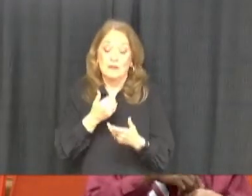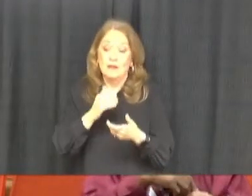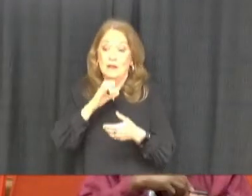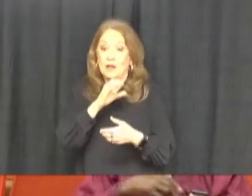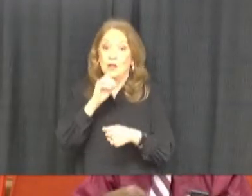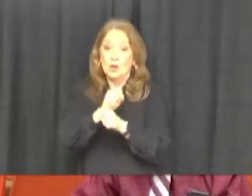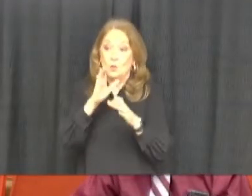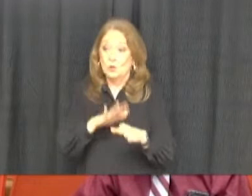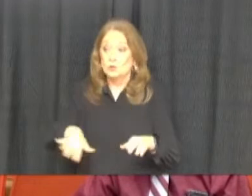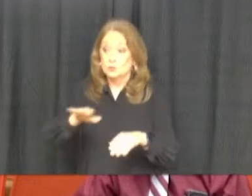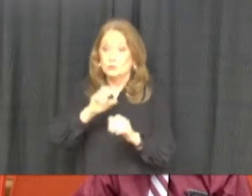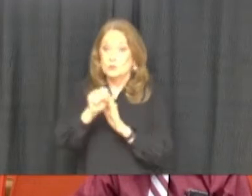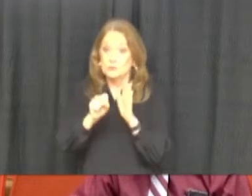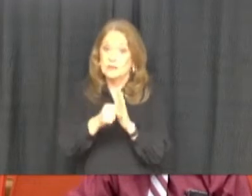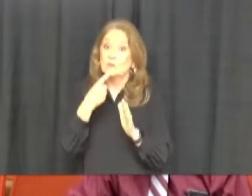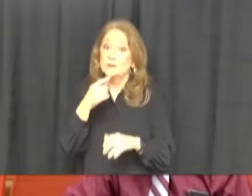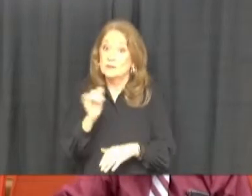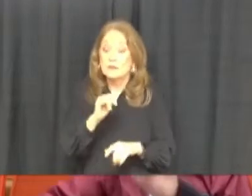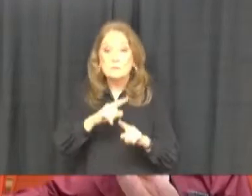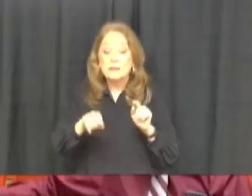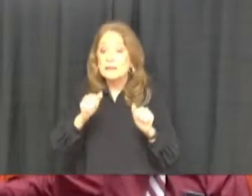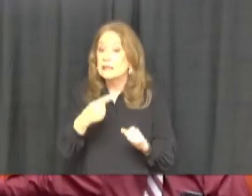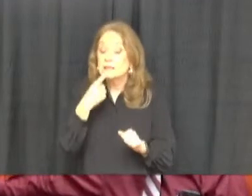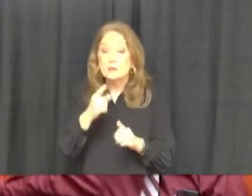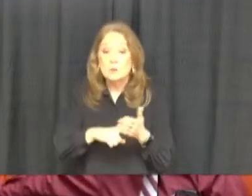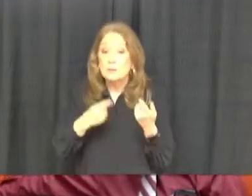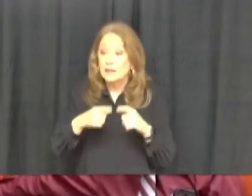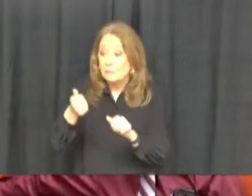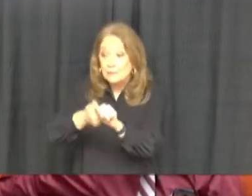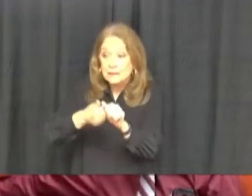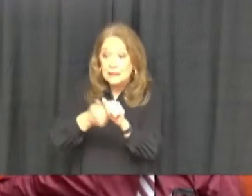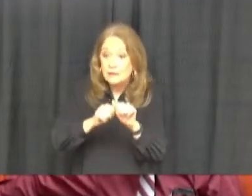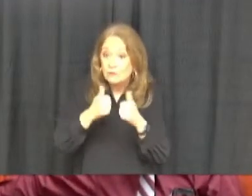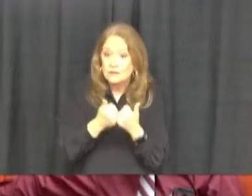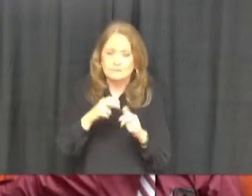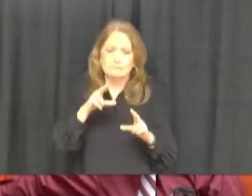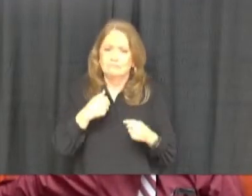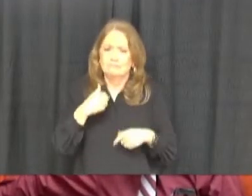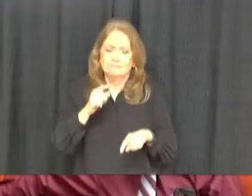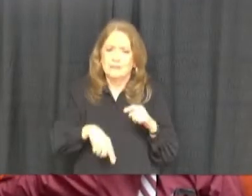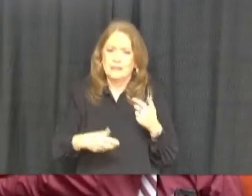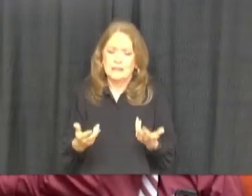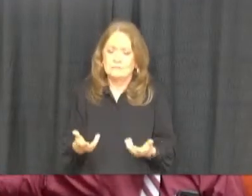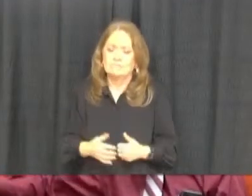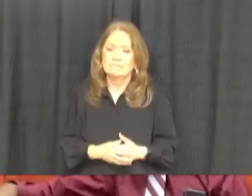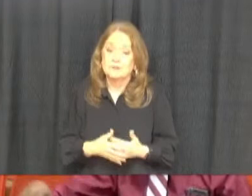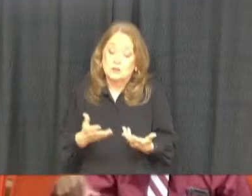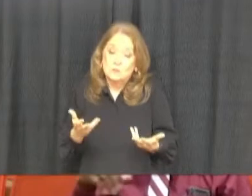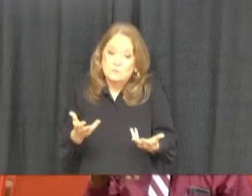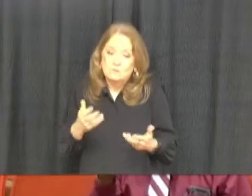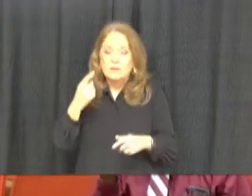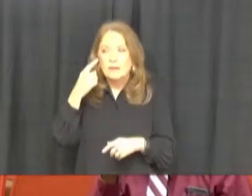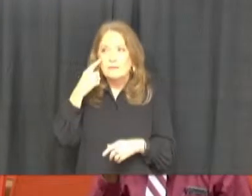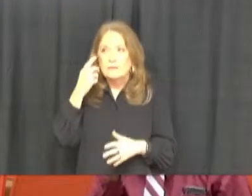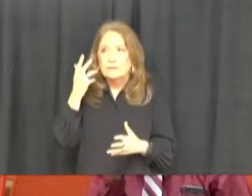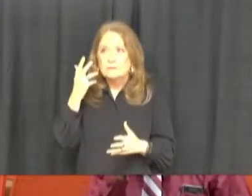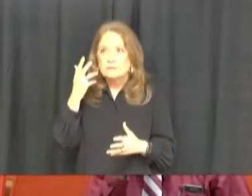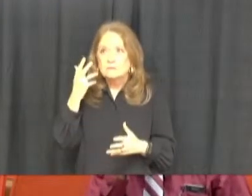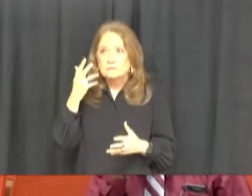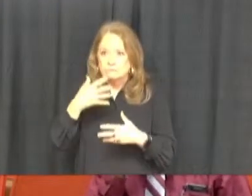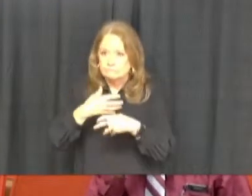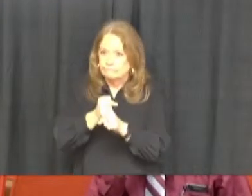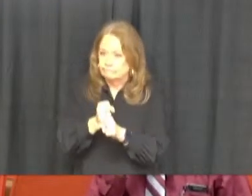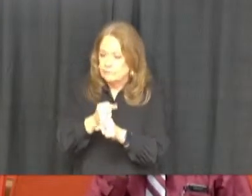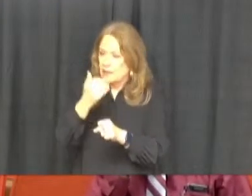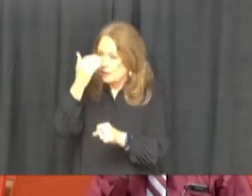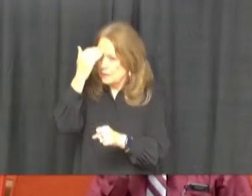what they would do about it. But can I tell you what would happen in every agency? No, I can't. So I think in a